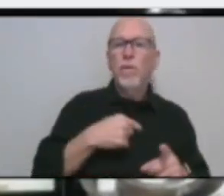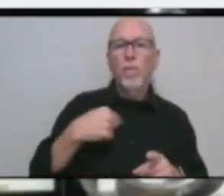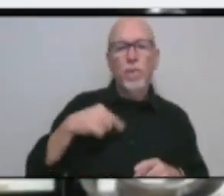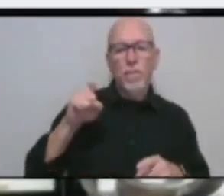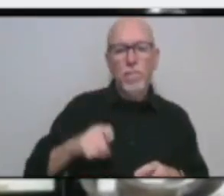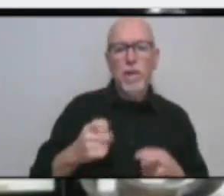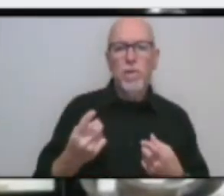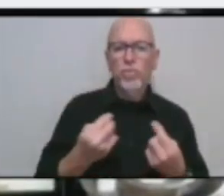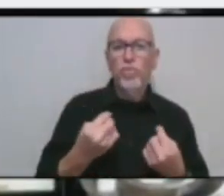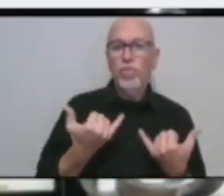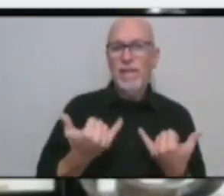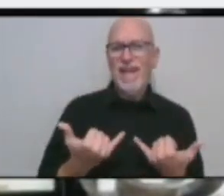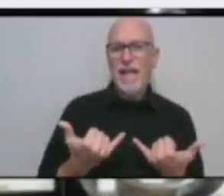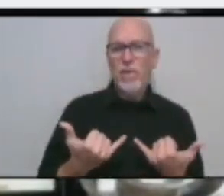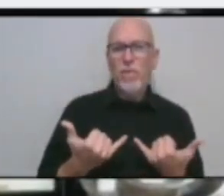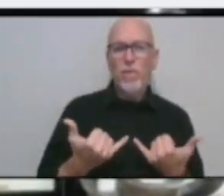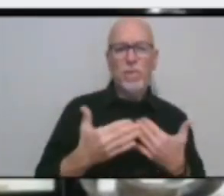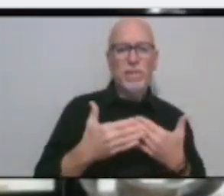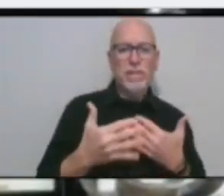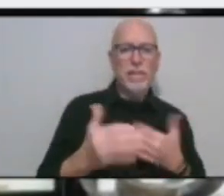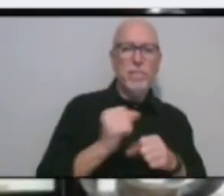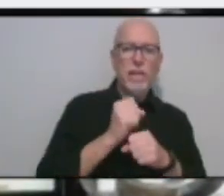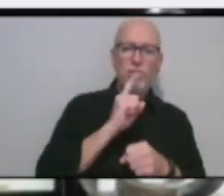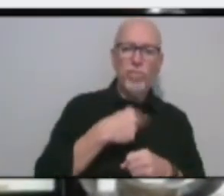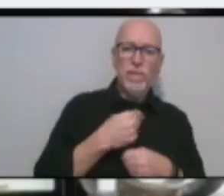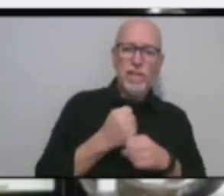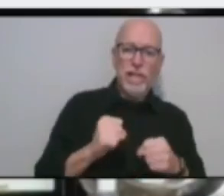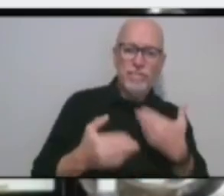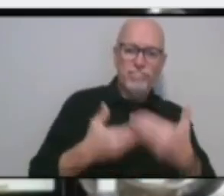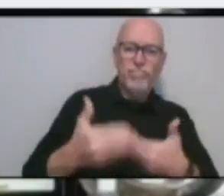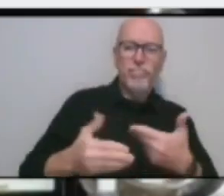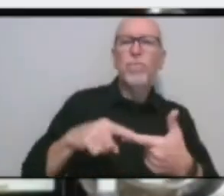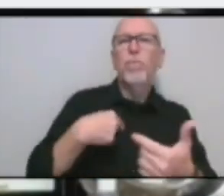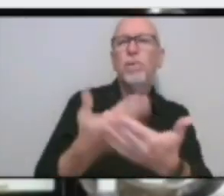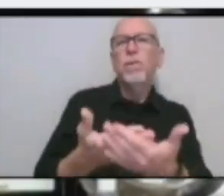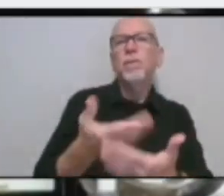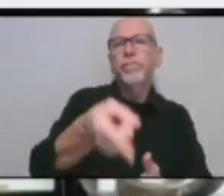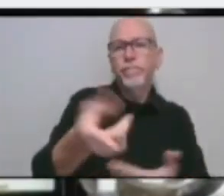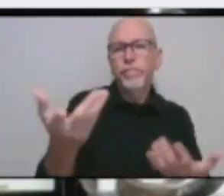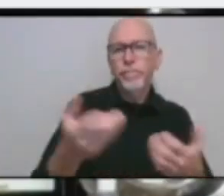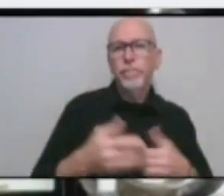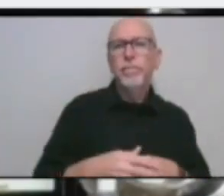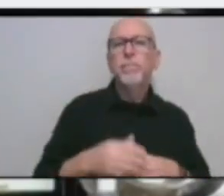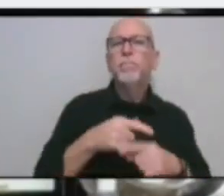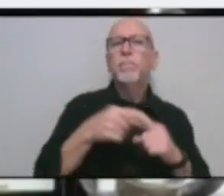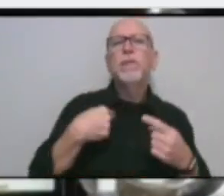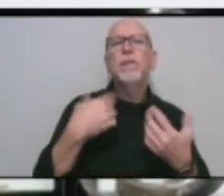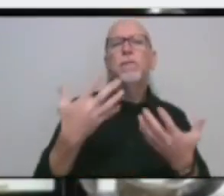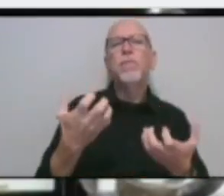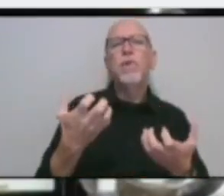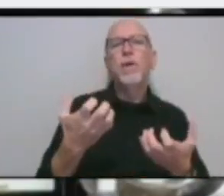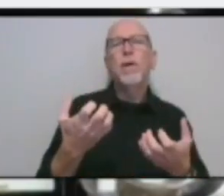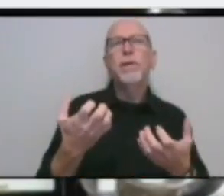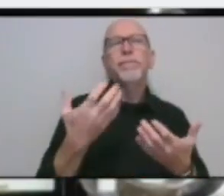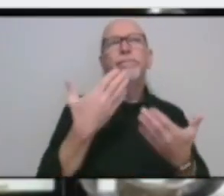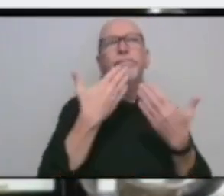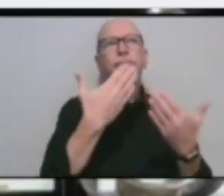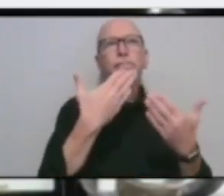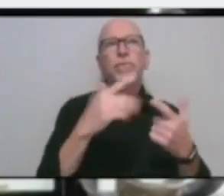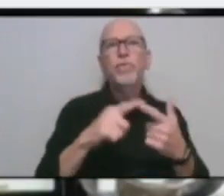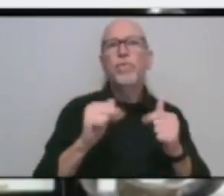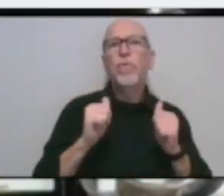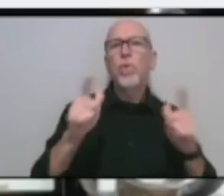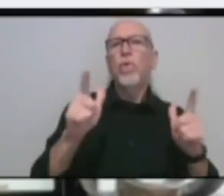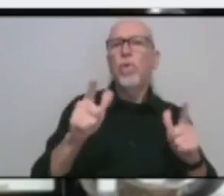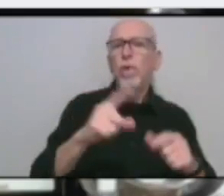things to get there. So I just wanted to put an extra shout out of thanks to all those